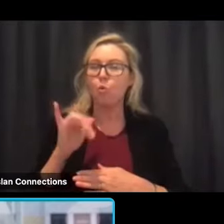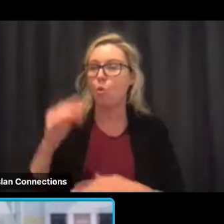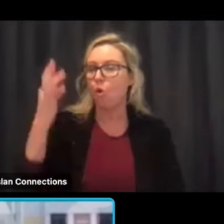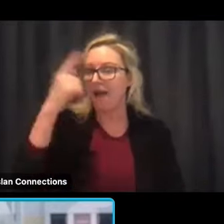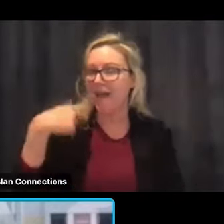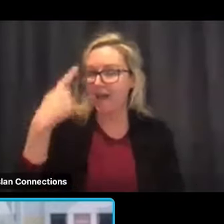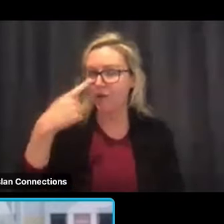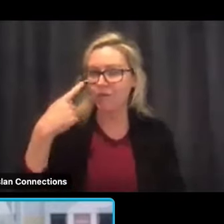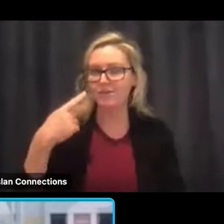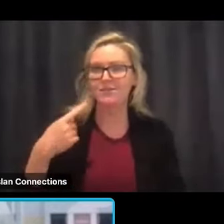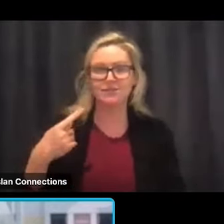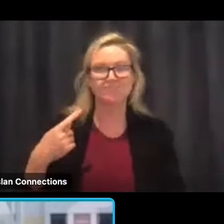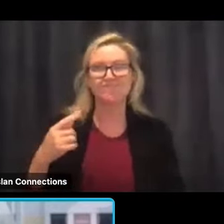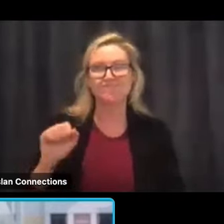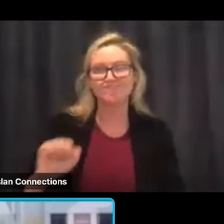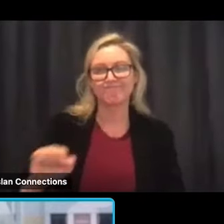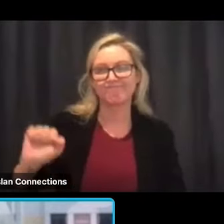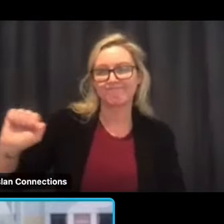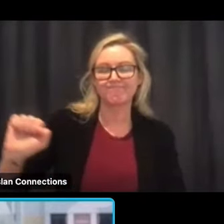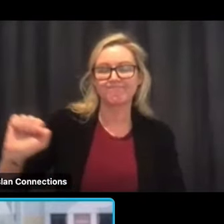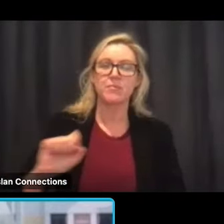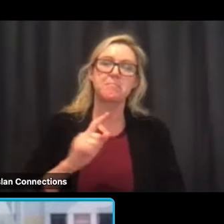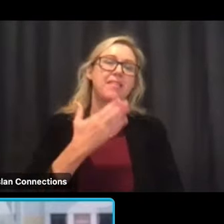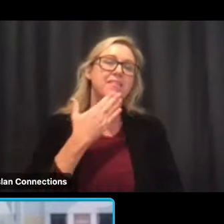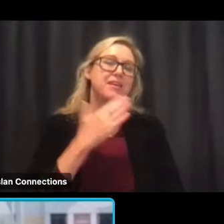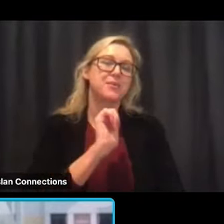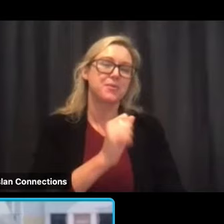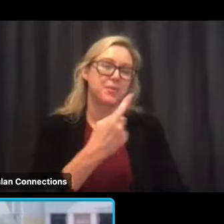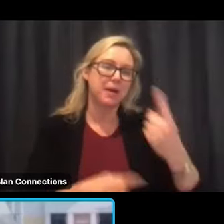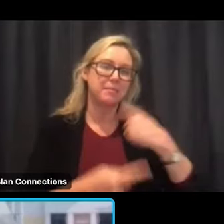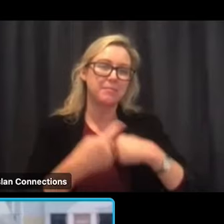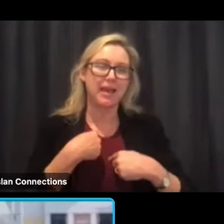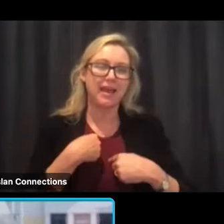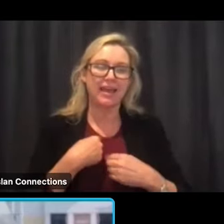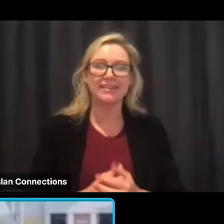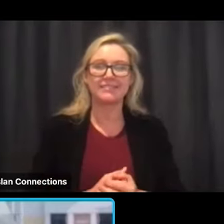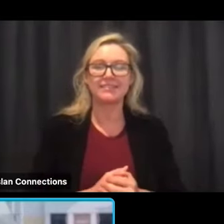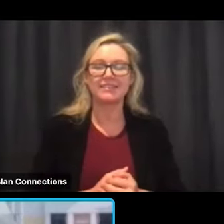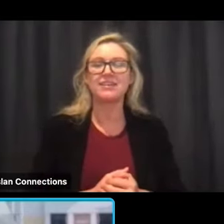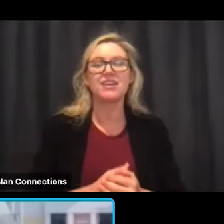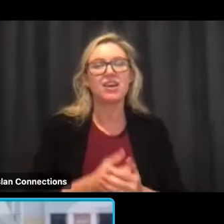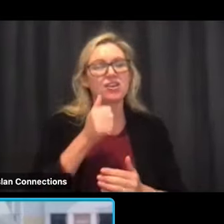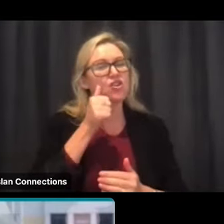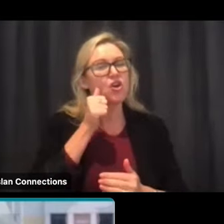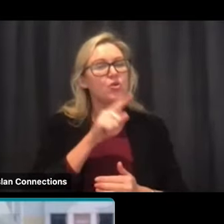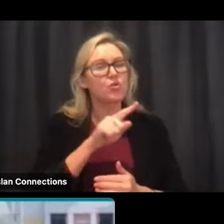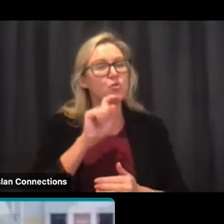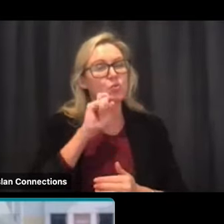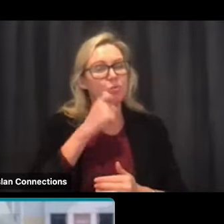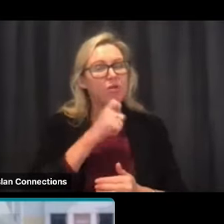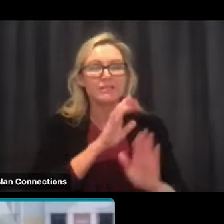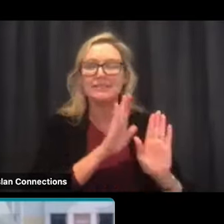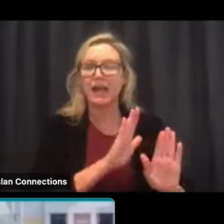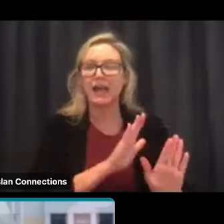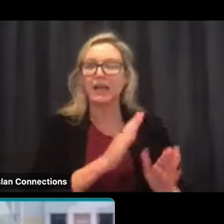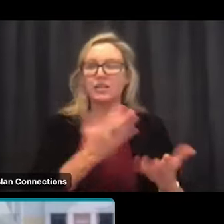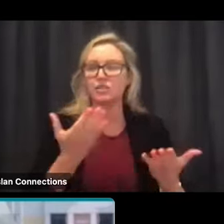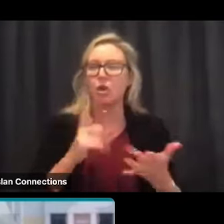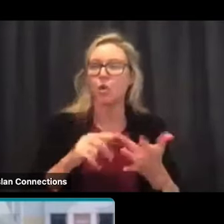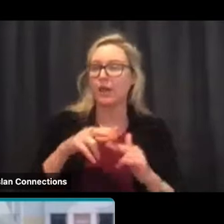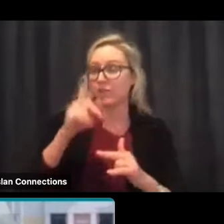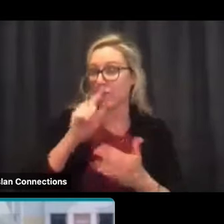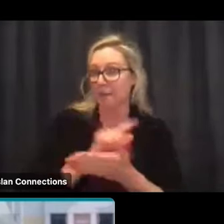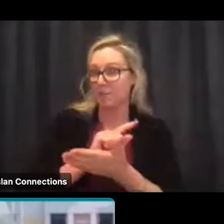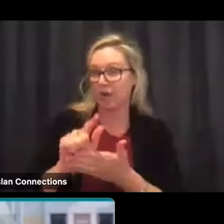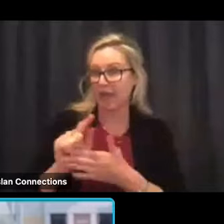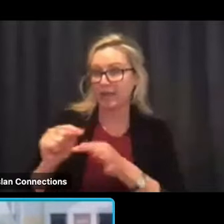thank you for going through, and I know you're on the line, so if people do have questions about any of what you've presented,